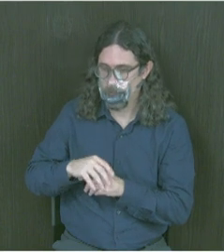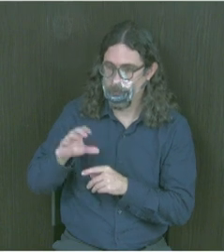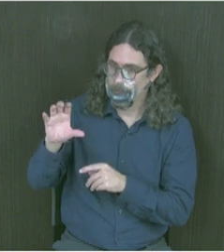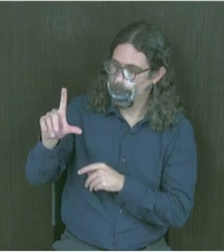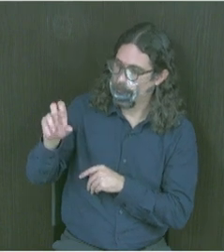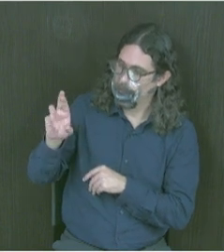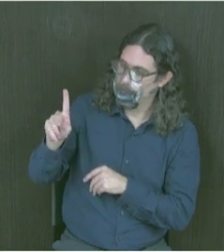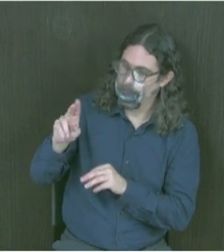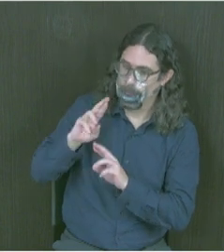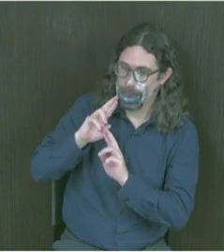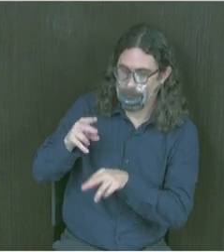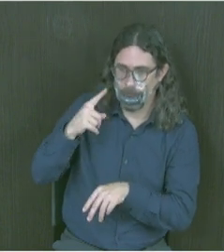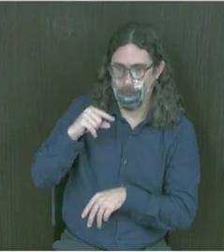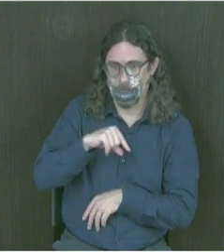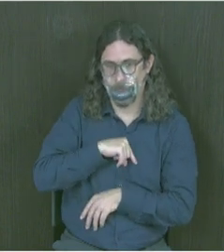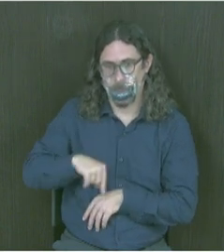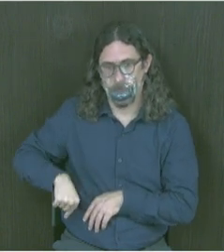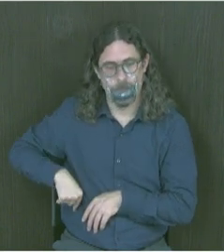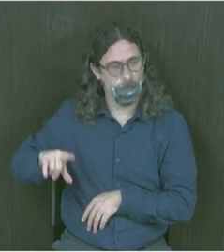210-1221, Queens